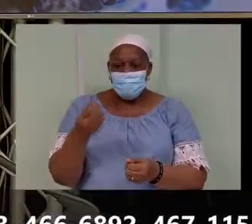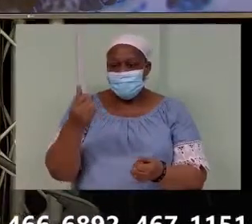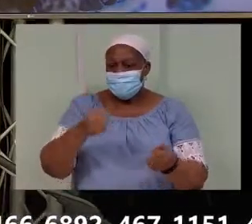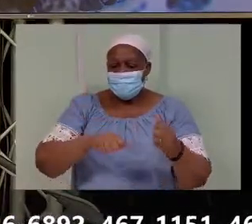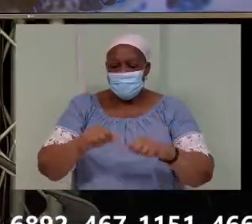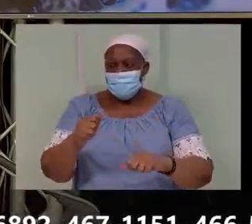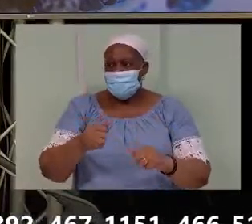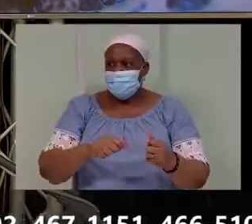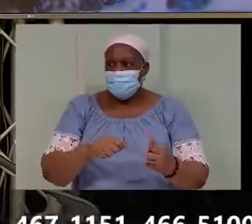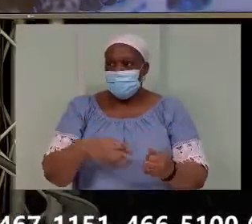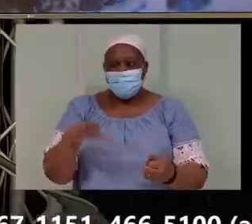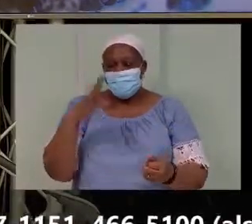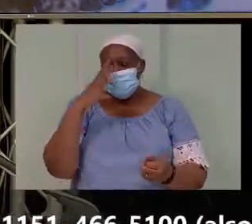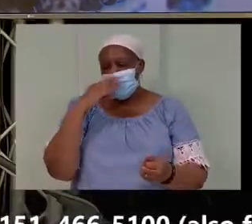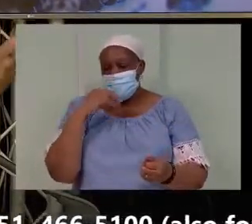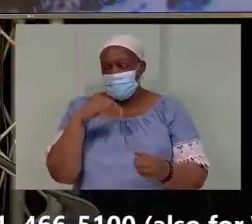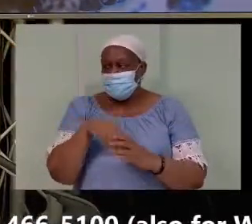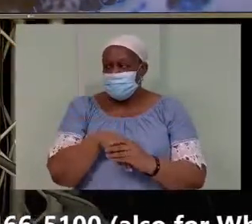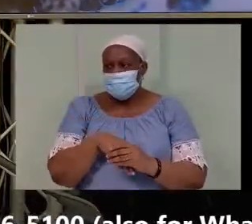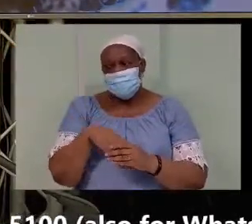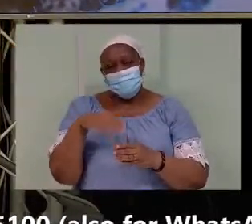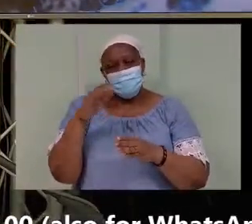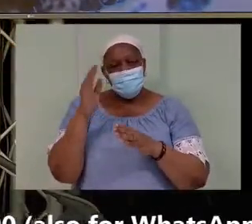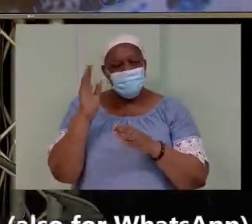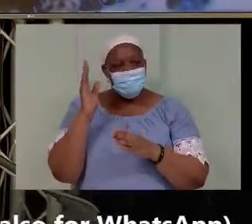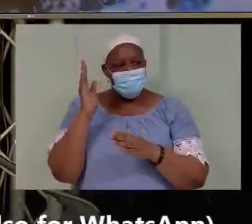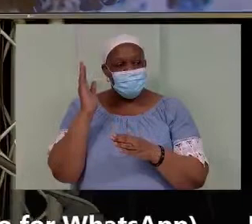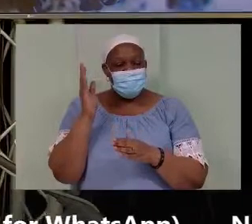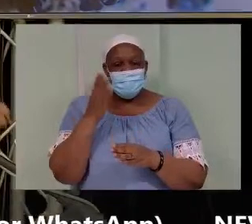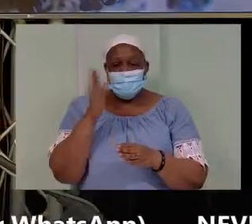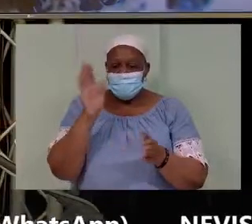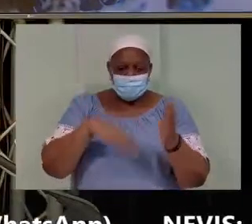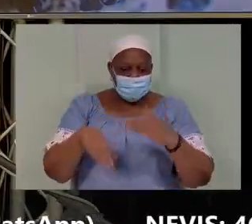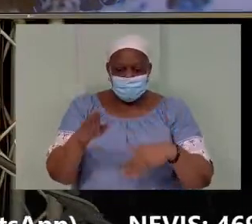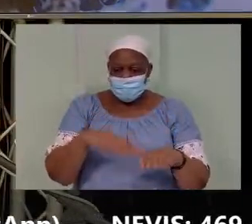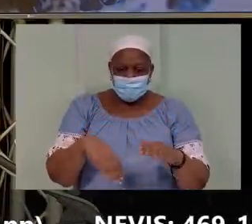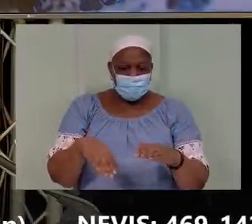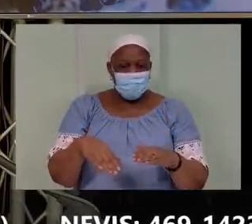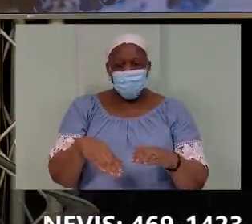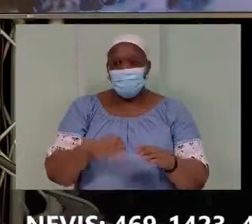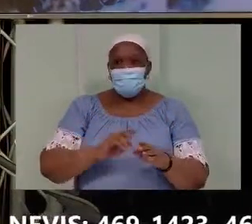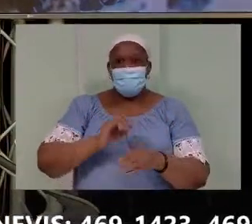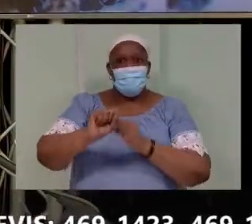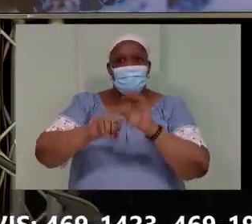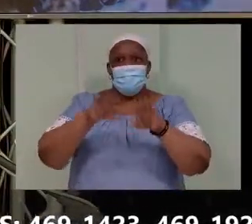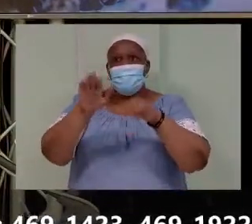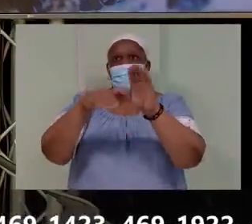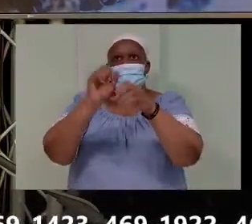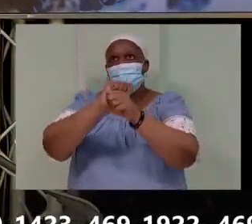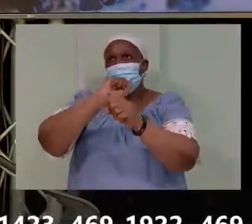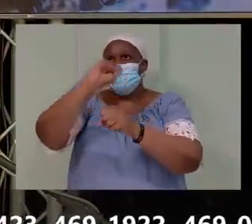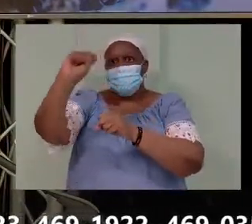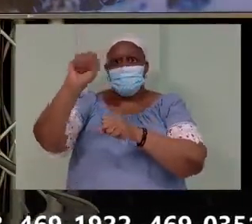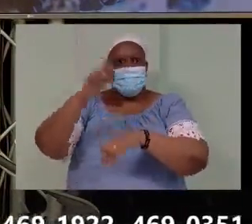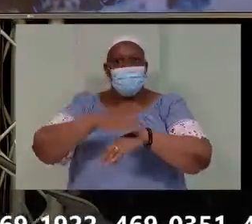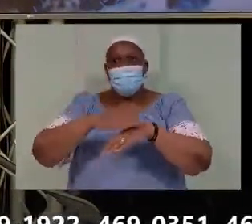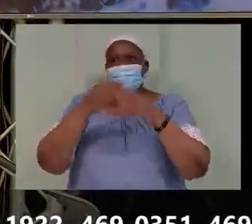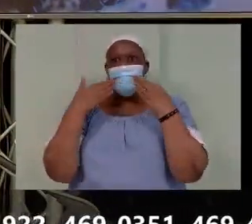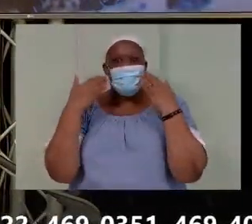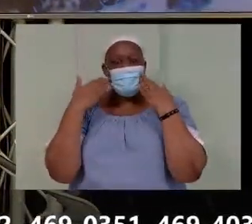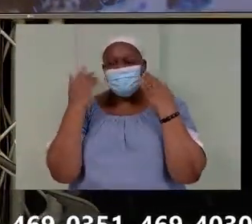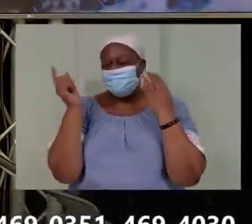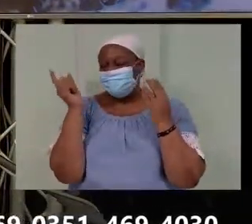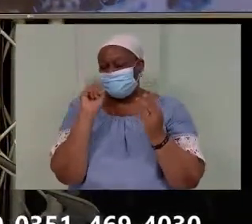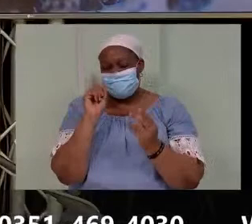to sleep in your mask, you don't need to go and swim in your mask, you don't need to go on a hike by yourself up in the mountain and have your mask on. So you don't need to